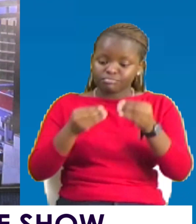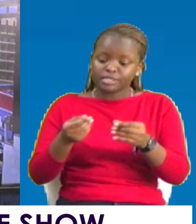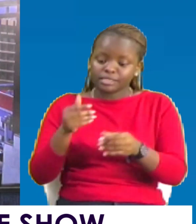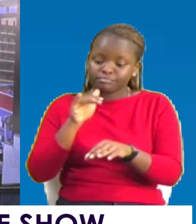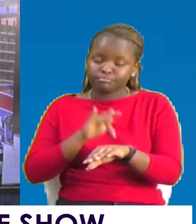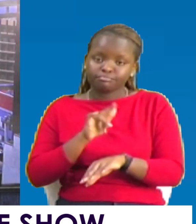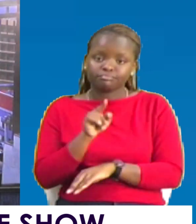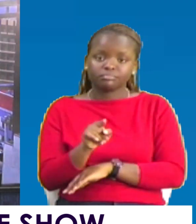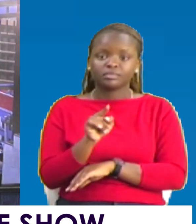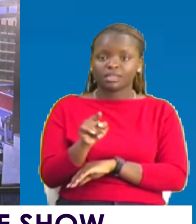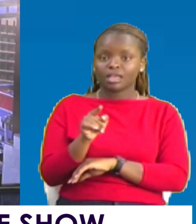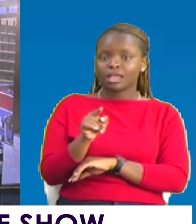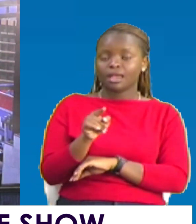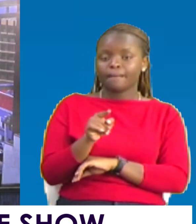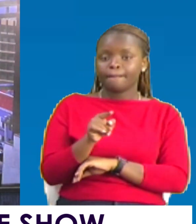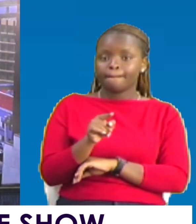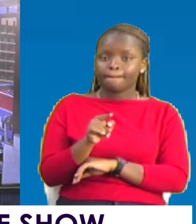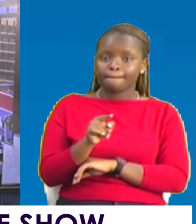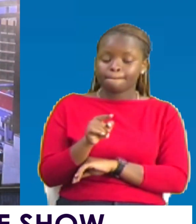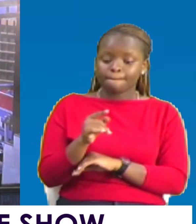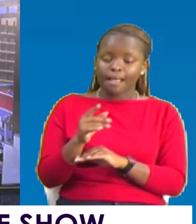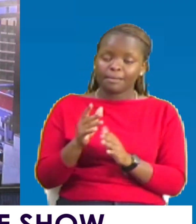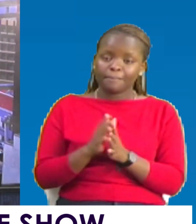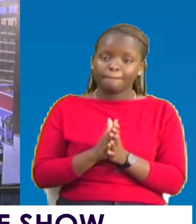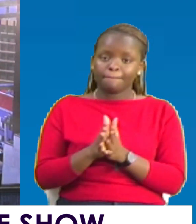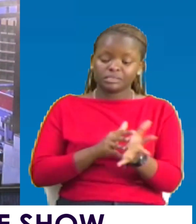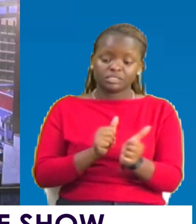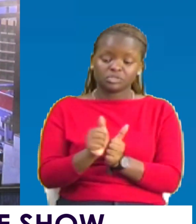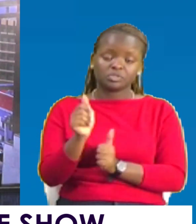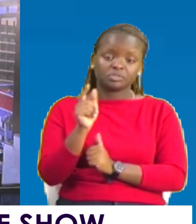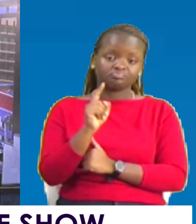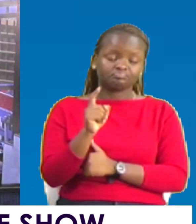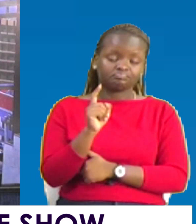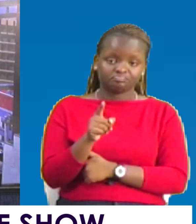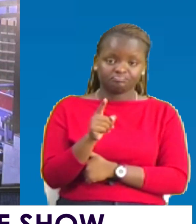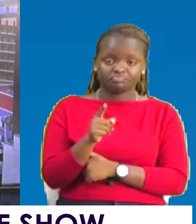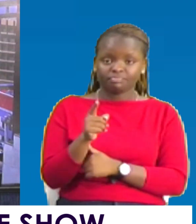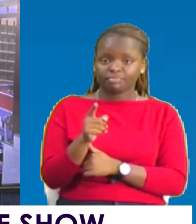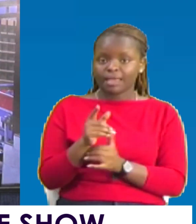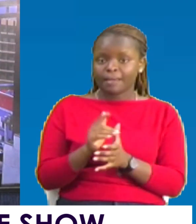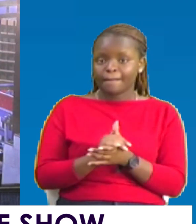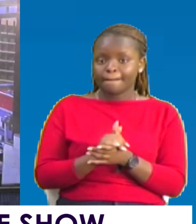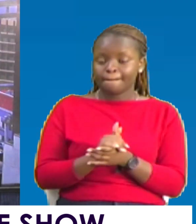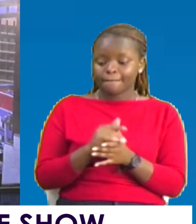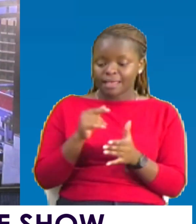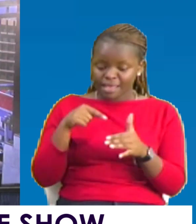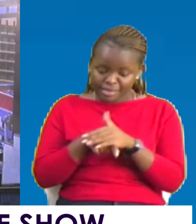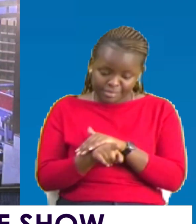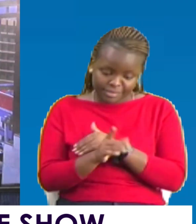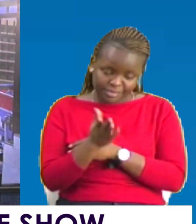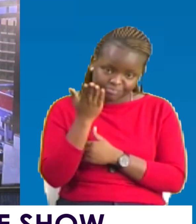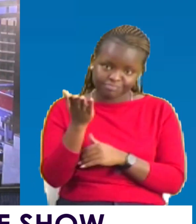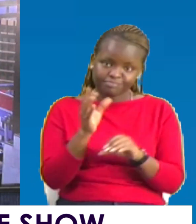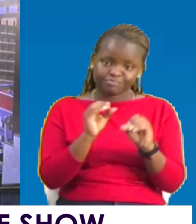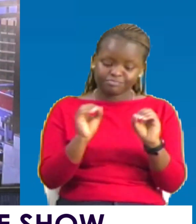you. It will bring you down. Don't just go into it. Don't